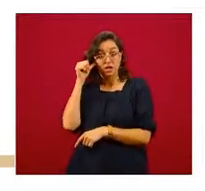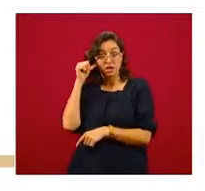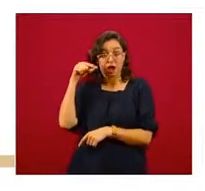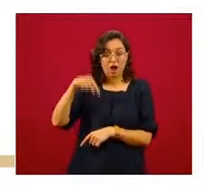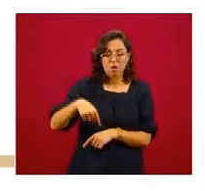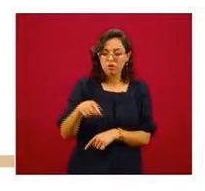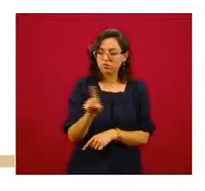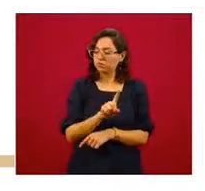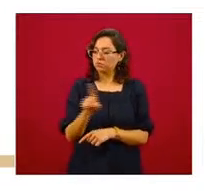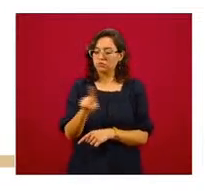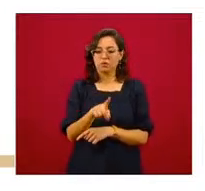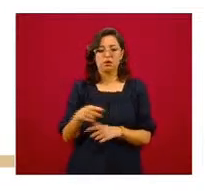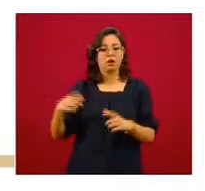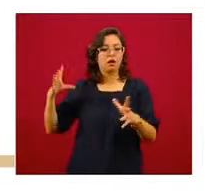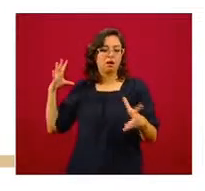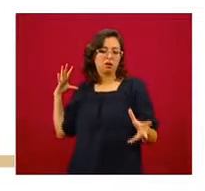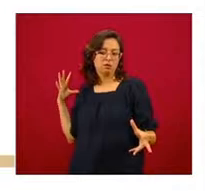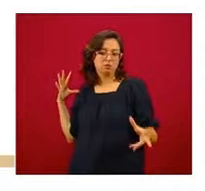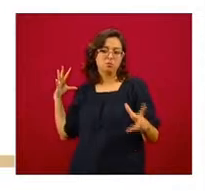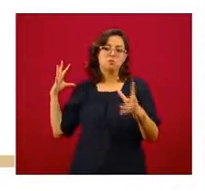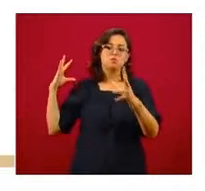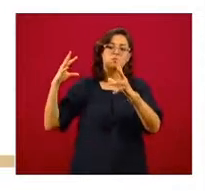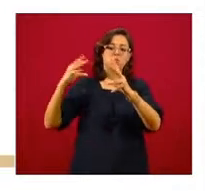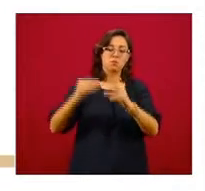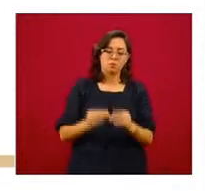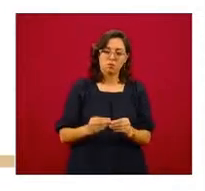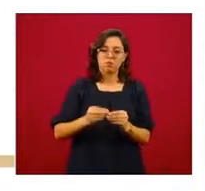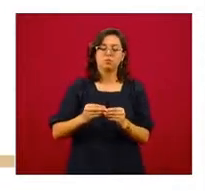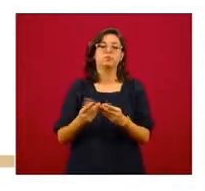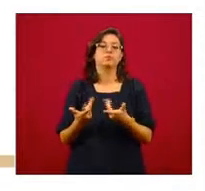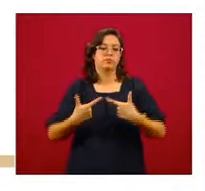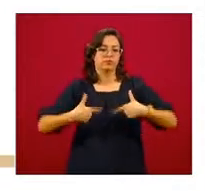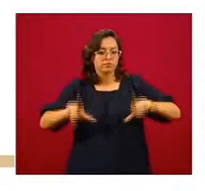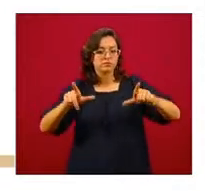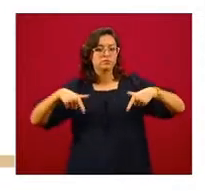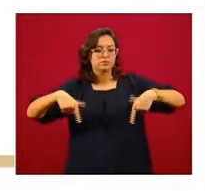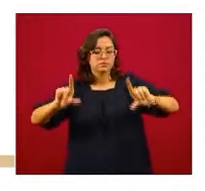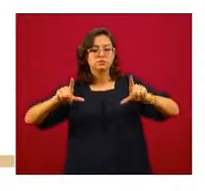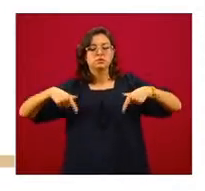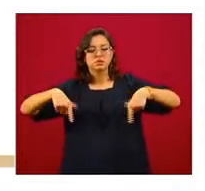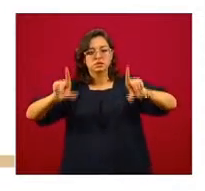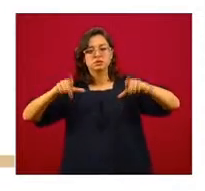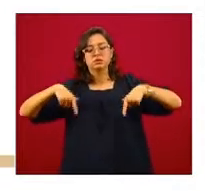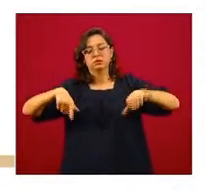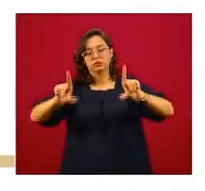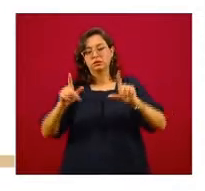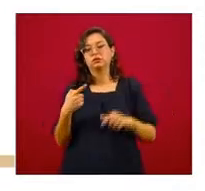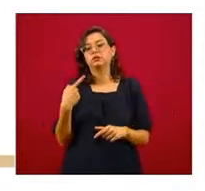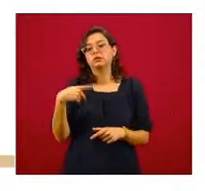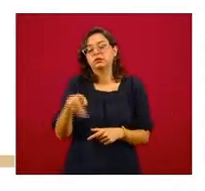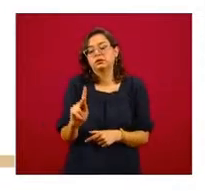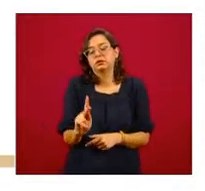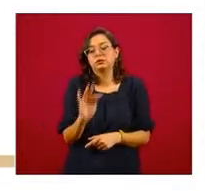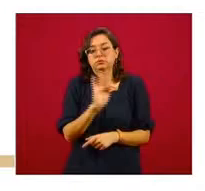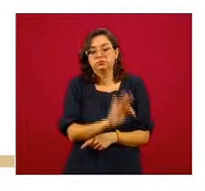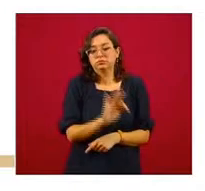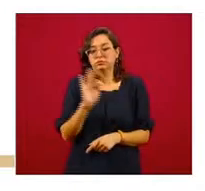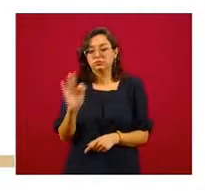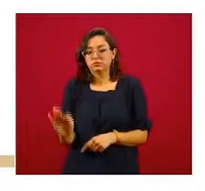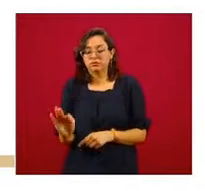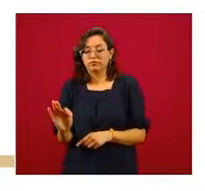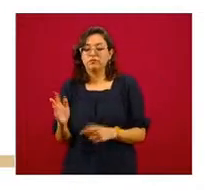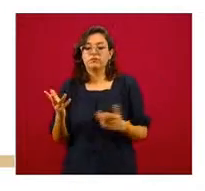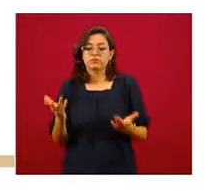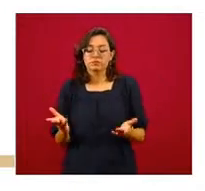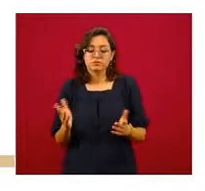625 people died in the past 24 hours. We're just saying that 625 deaths were reported into the